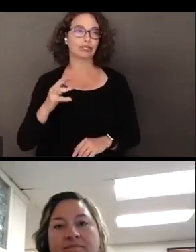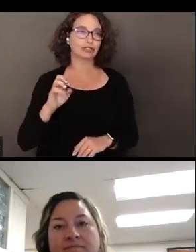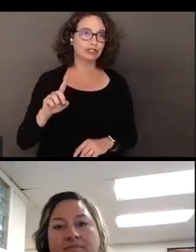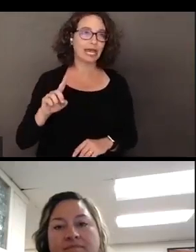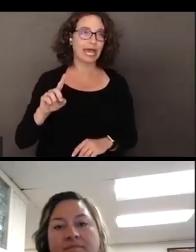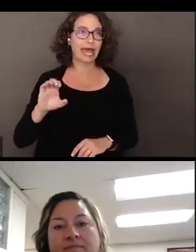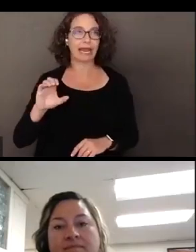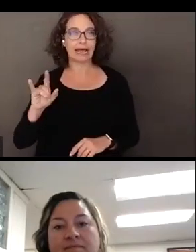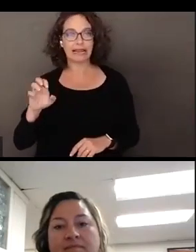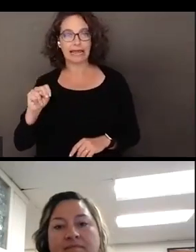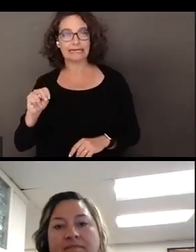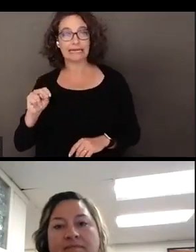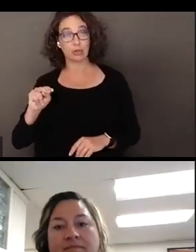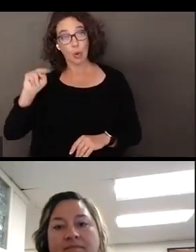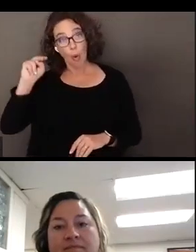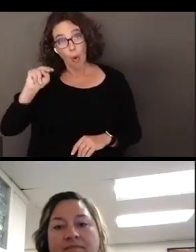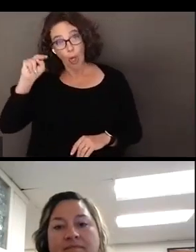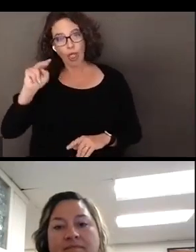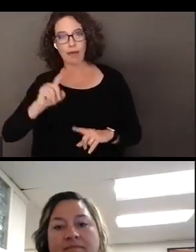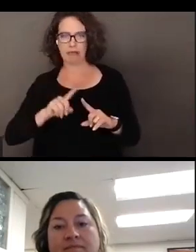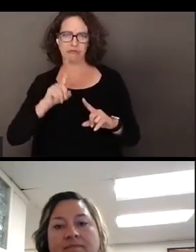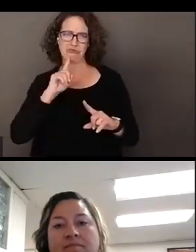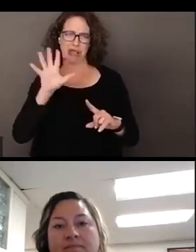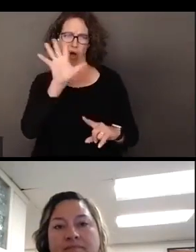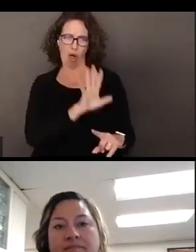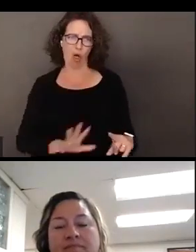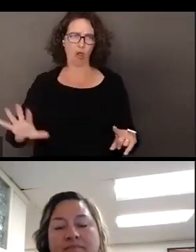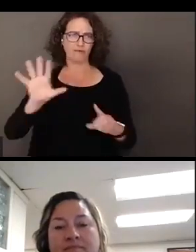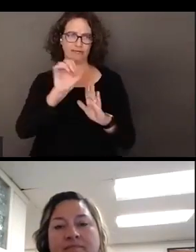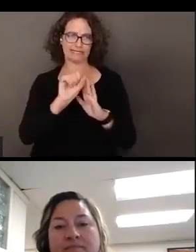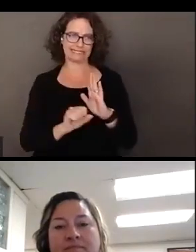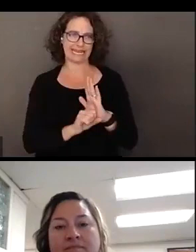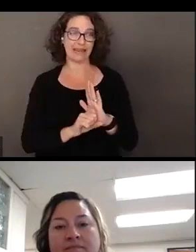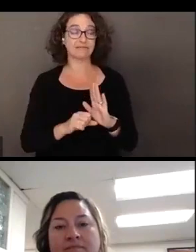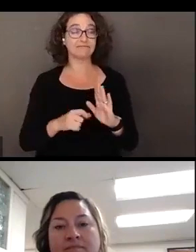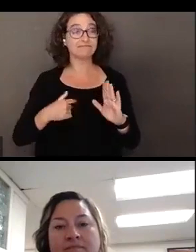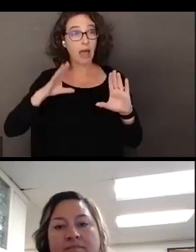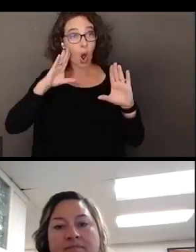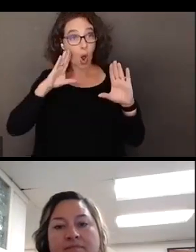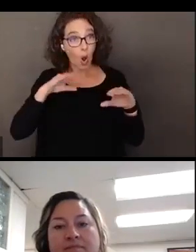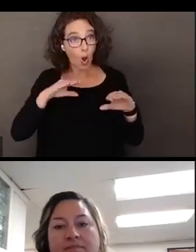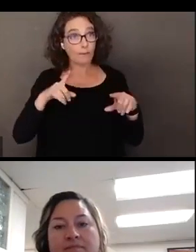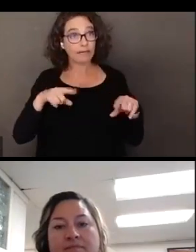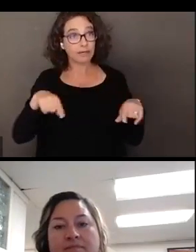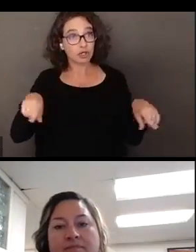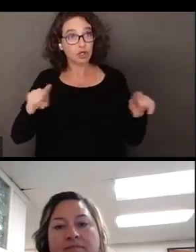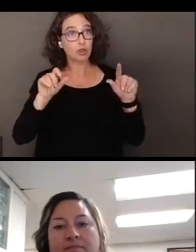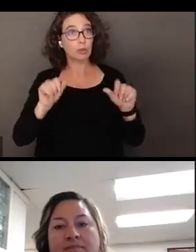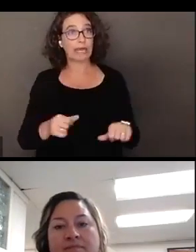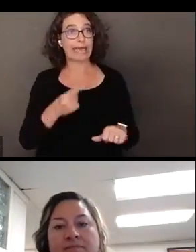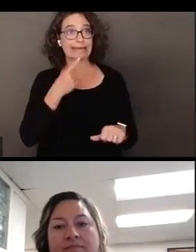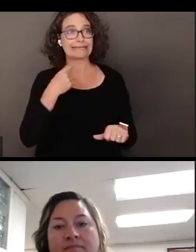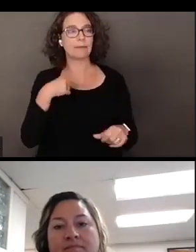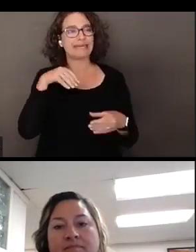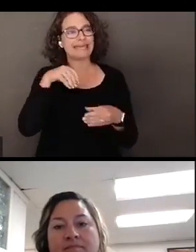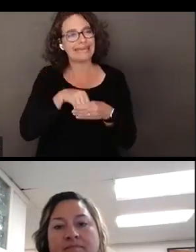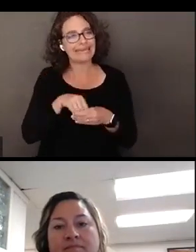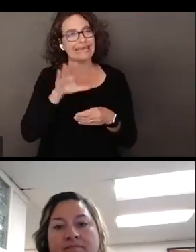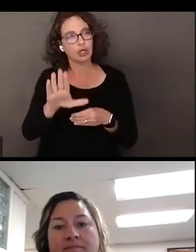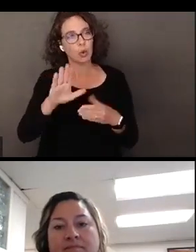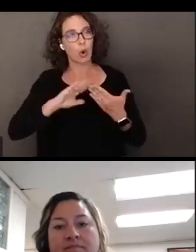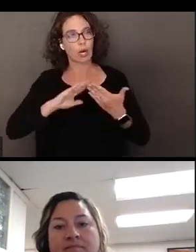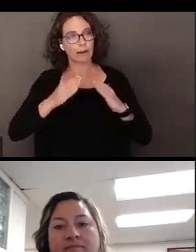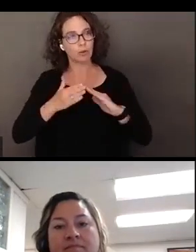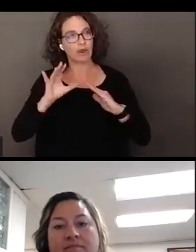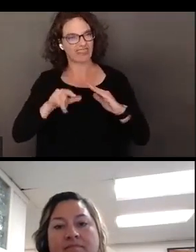Clinton, you're kind of up north, but really all over the state. And so I was hoping you can tell me a little bit in your communities that you're most